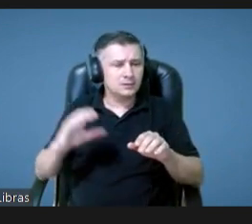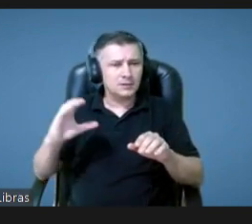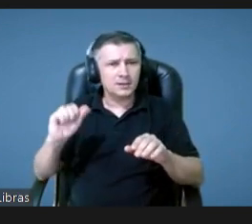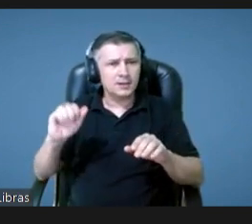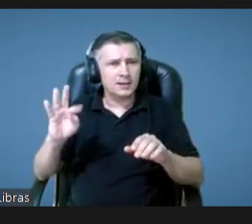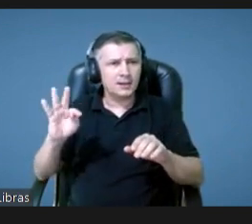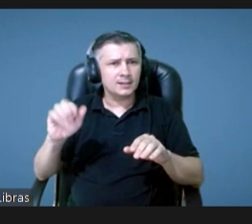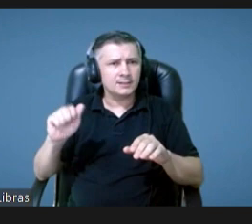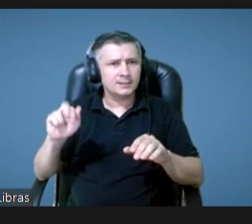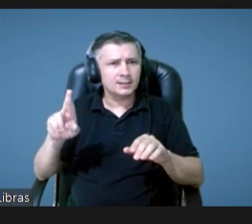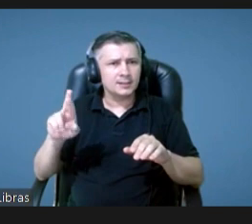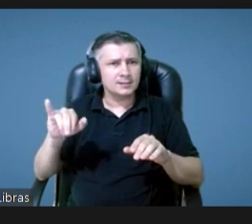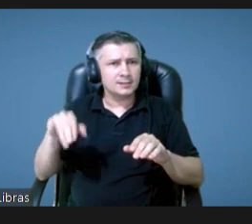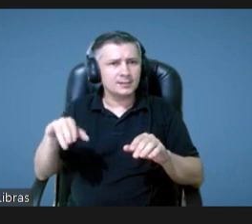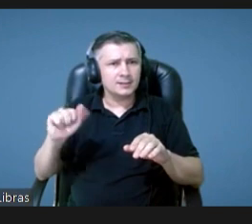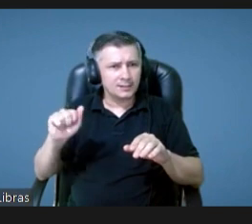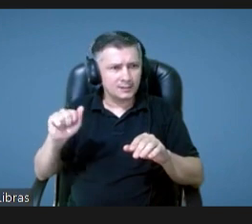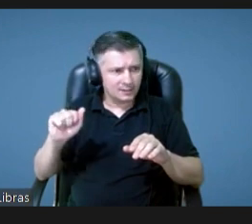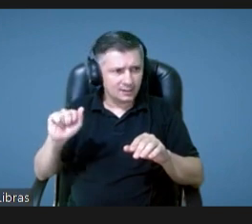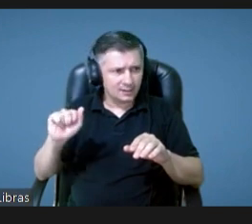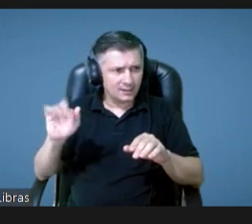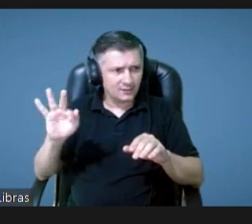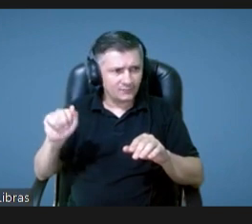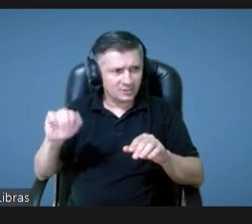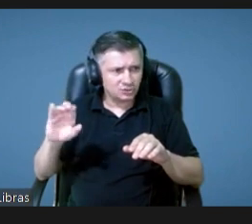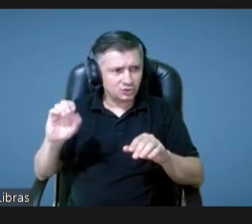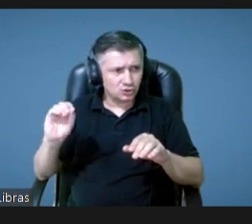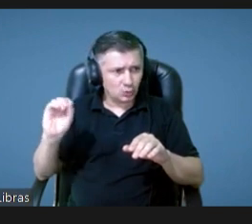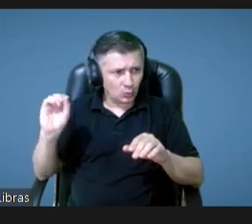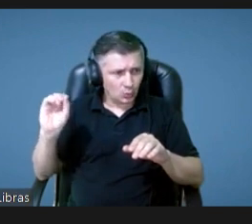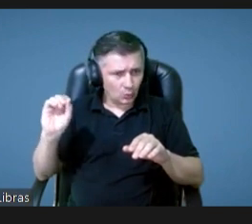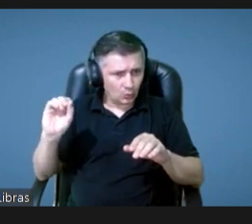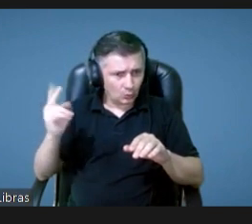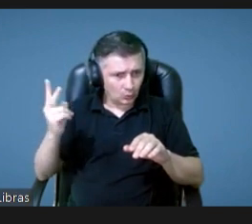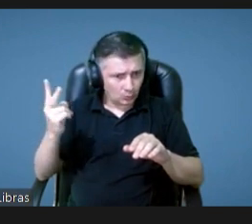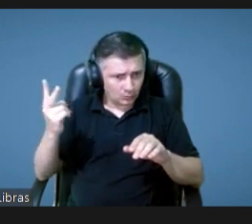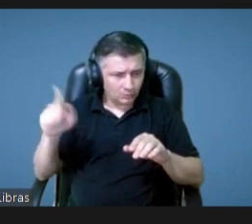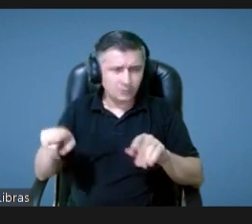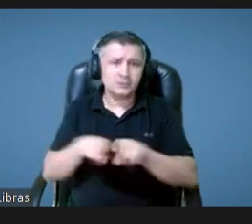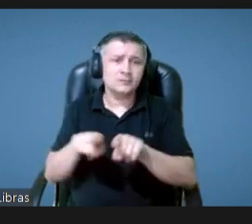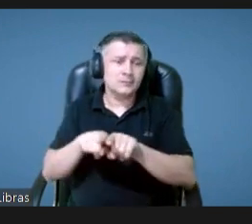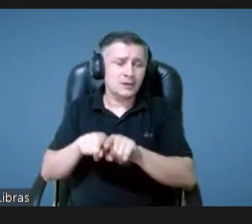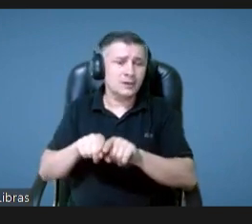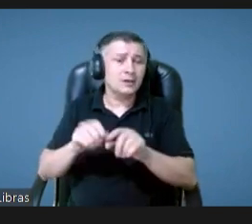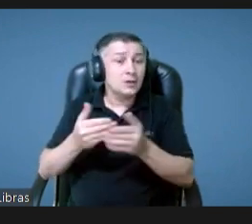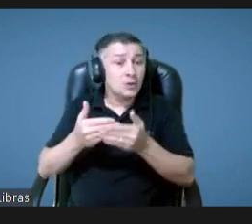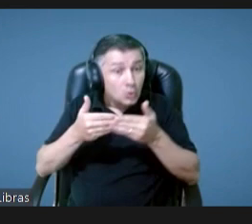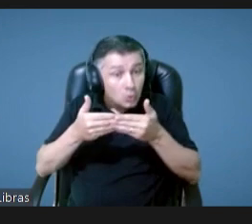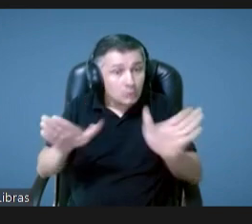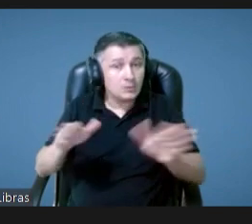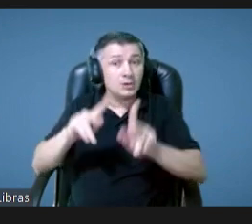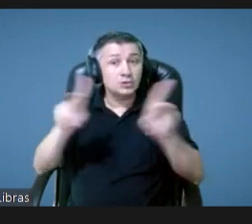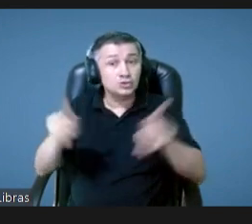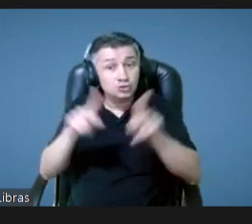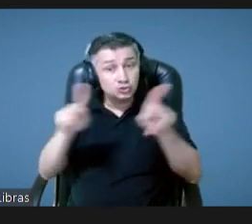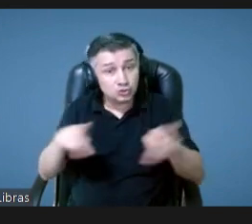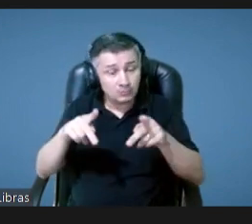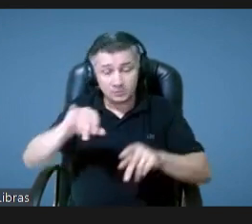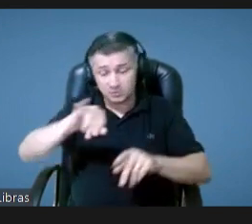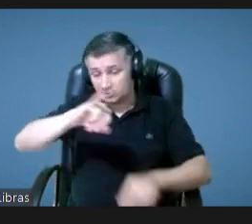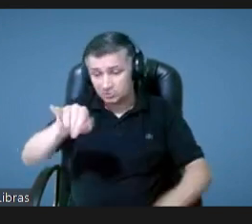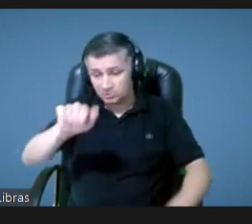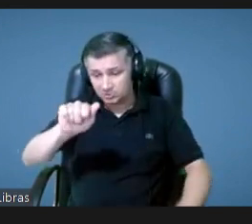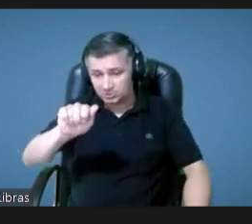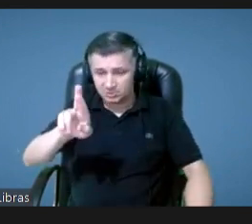expansion of Catarina Fashion Outlet together with the expansion of the